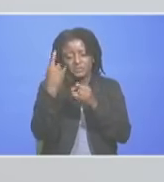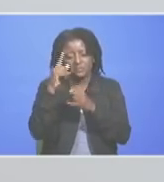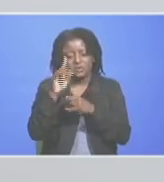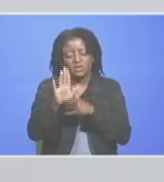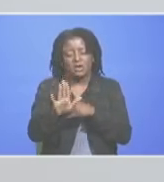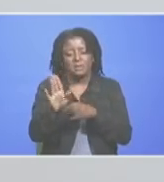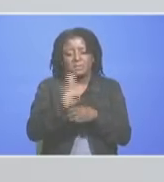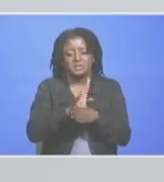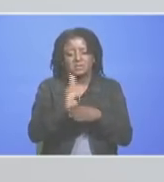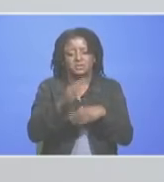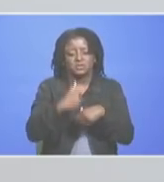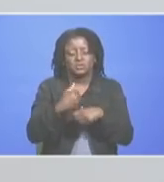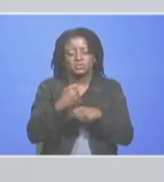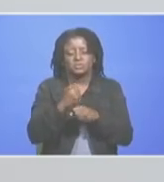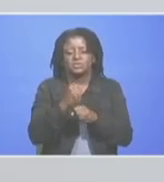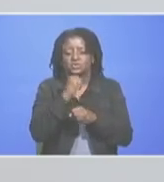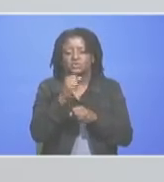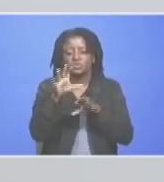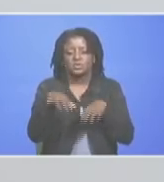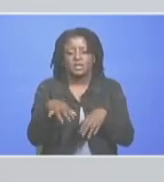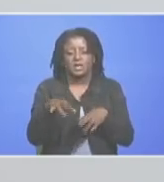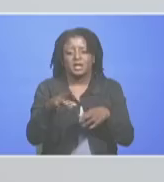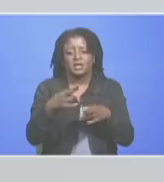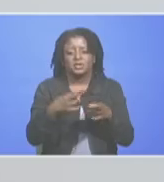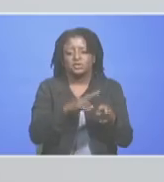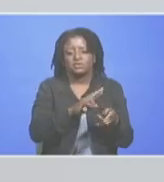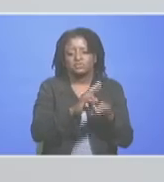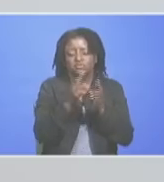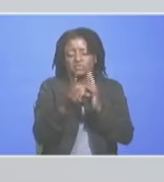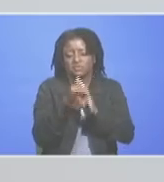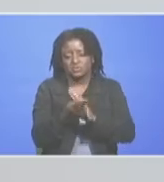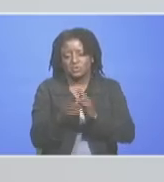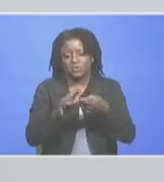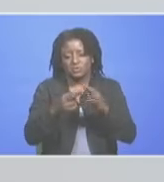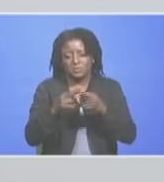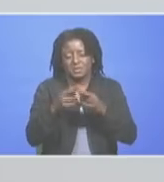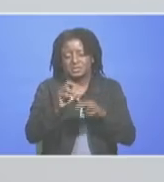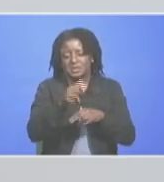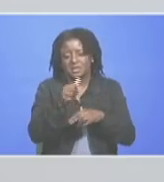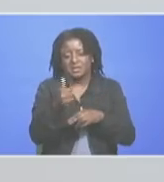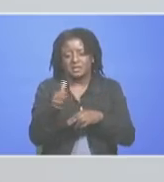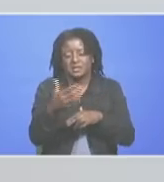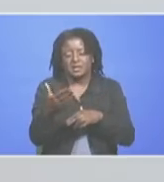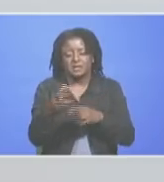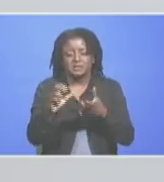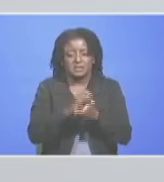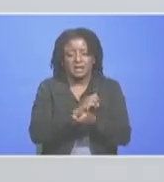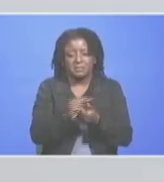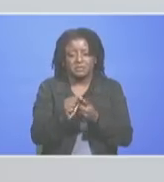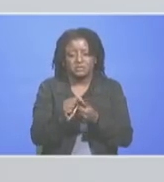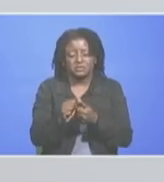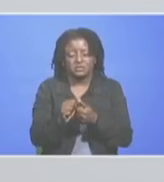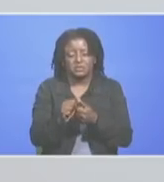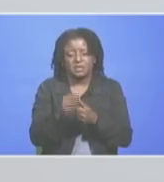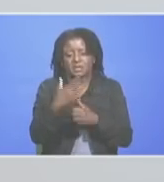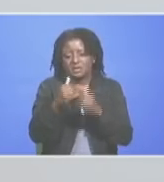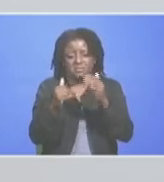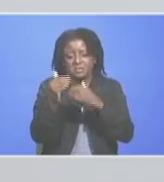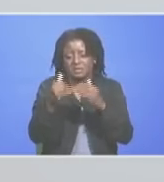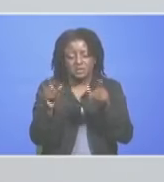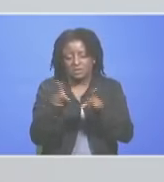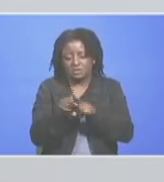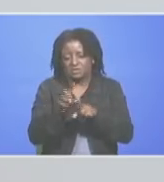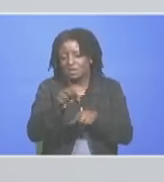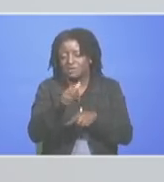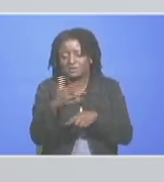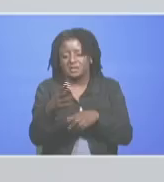or replace any inventory that might be damaged, your furnishings, the building itself, and any other things that